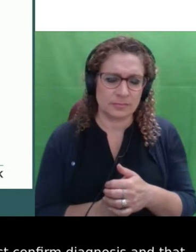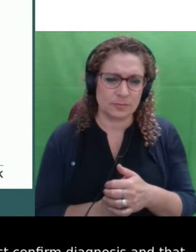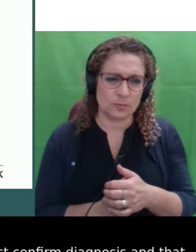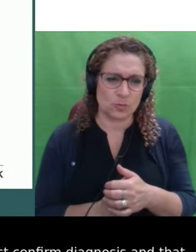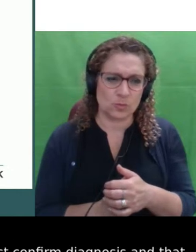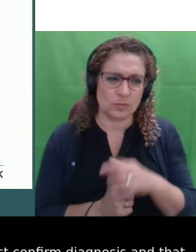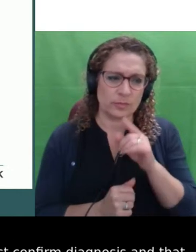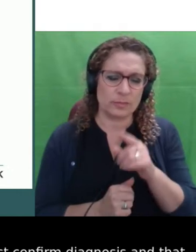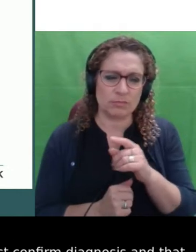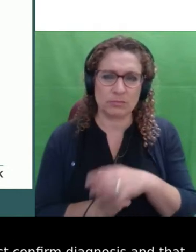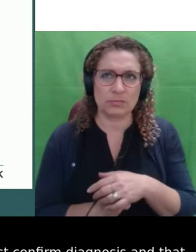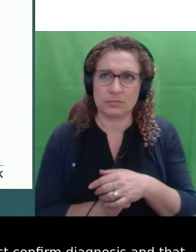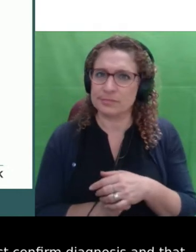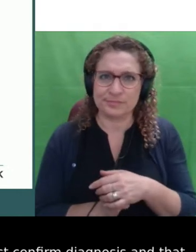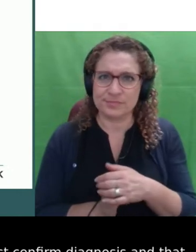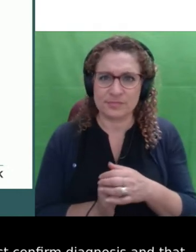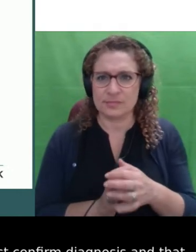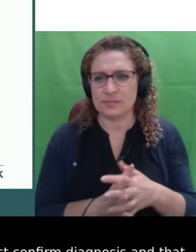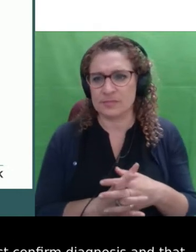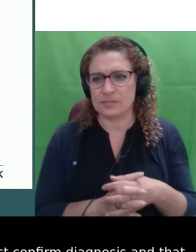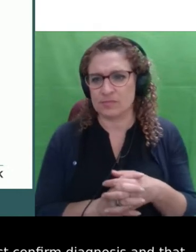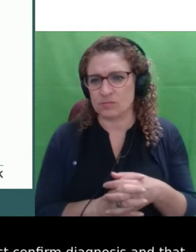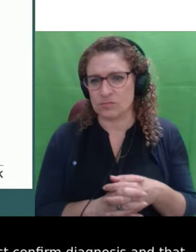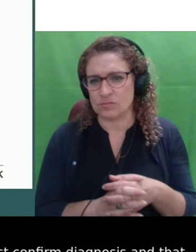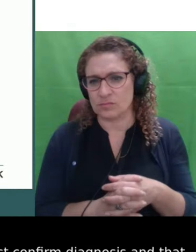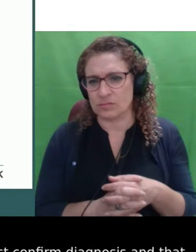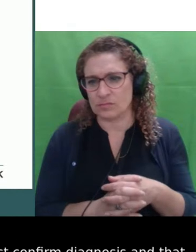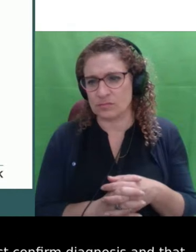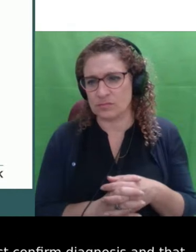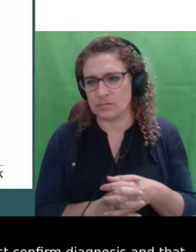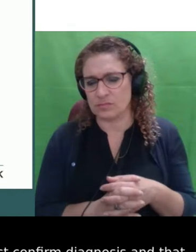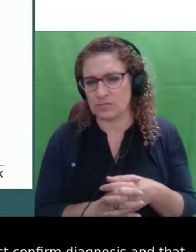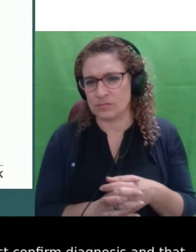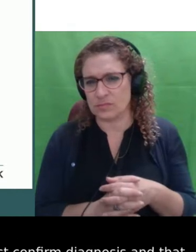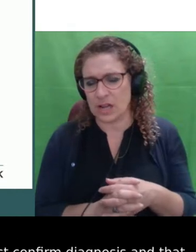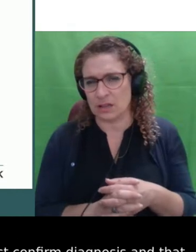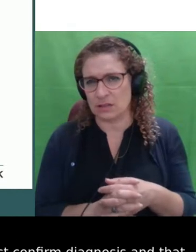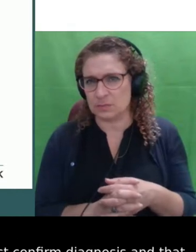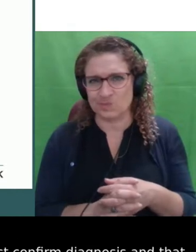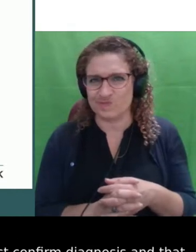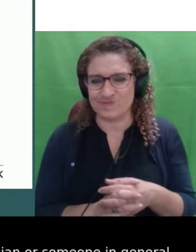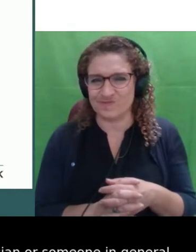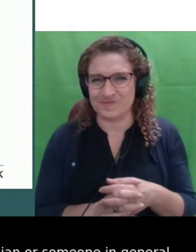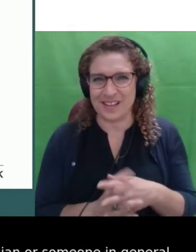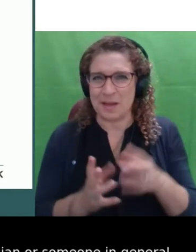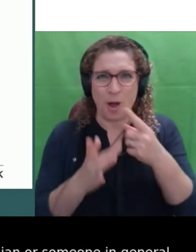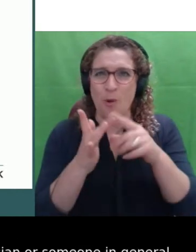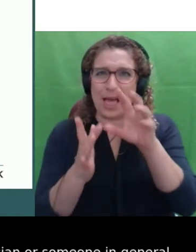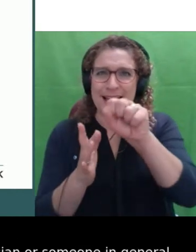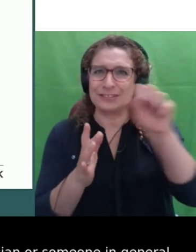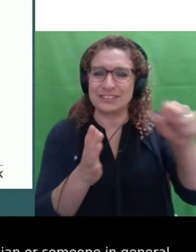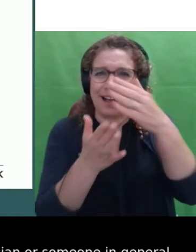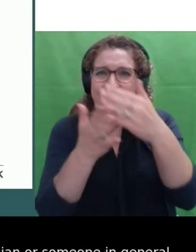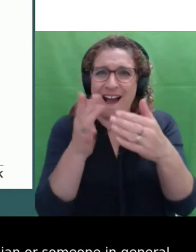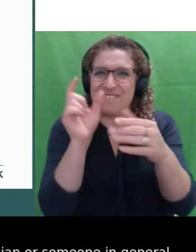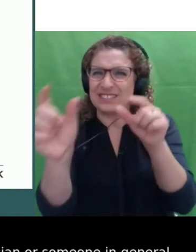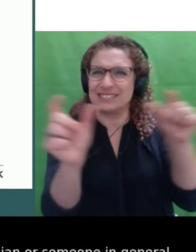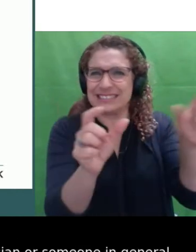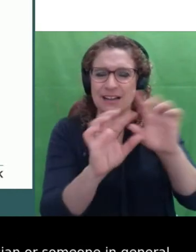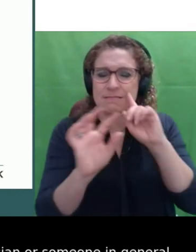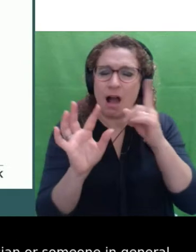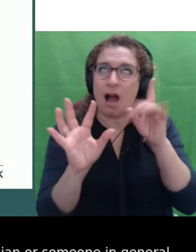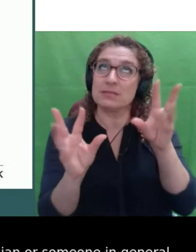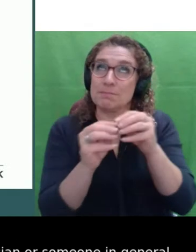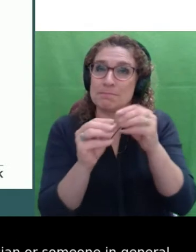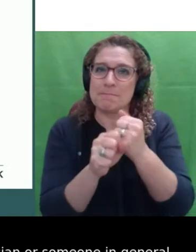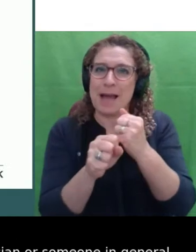or someone in general medicine may be able to um do this they feel competent too and but otherwise to an avid g